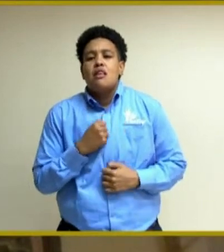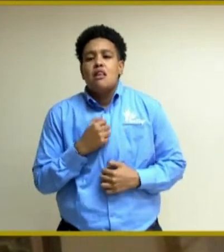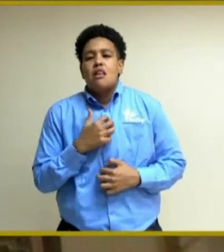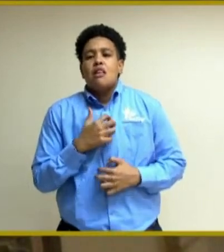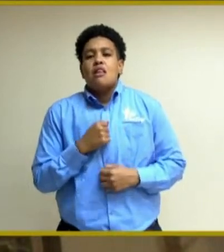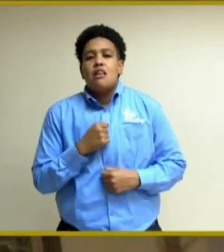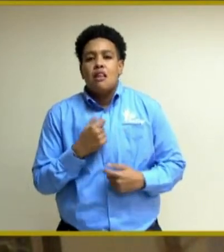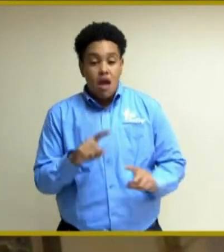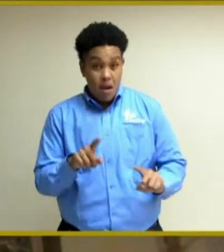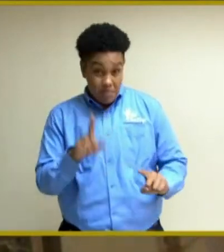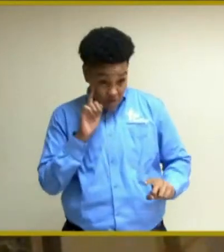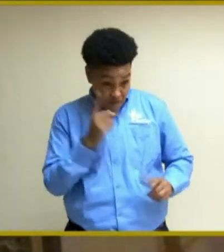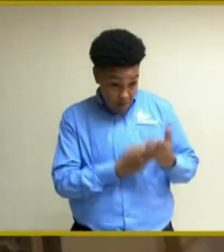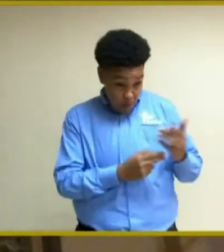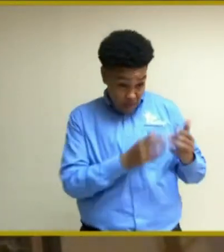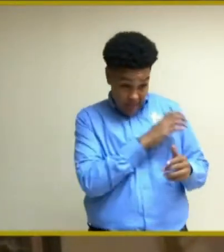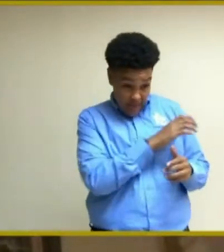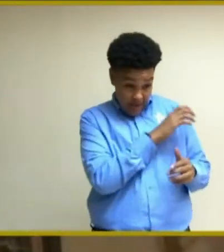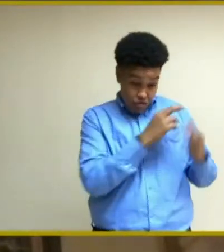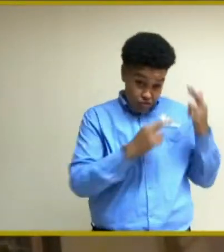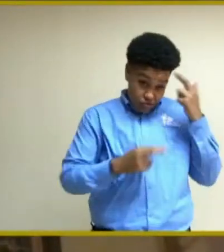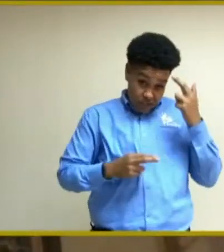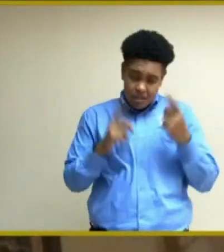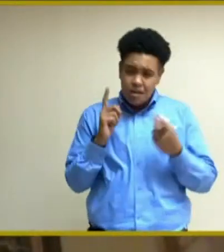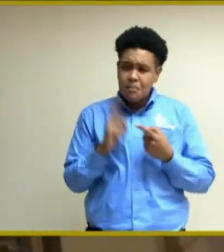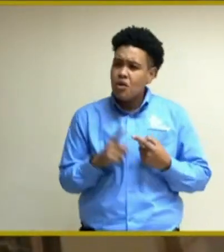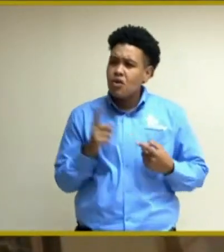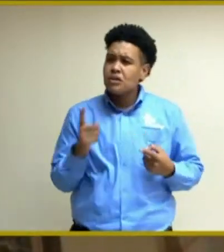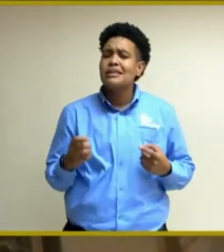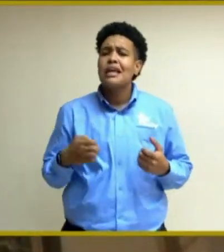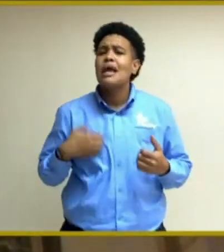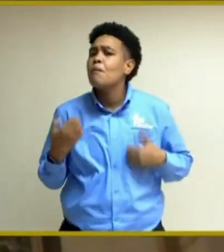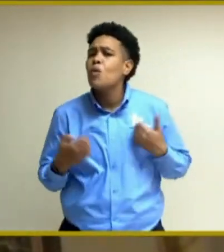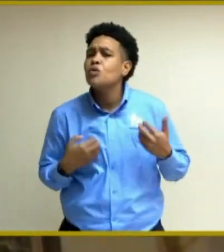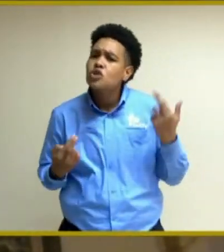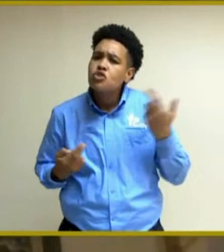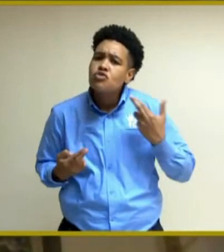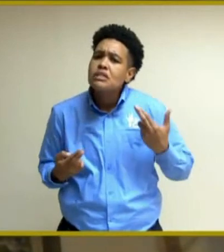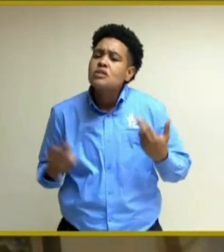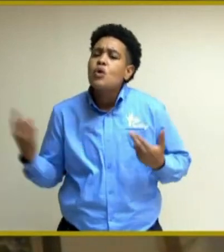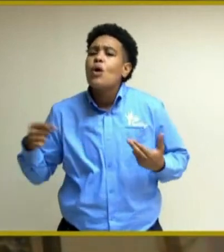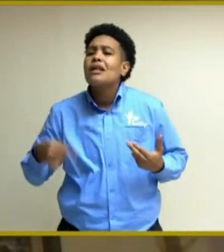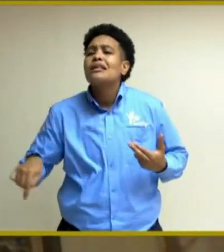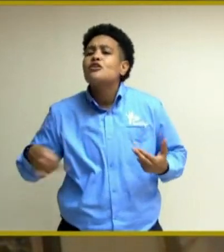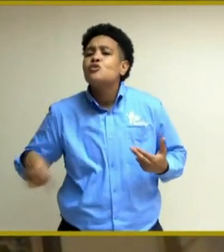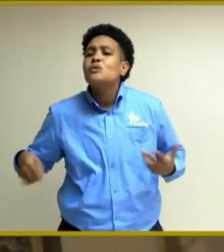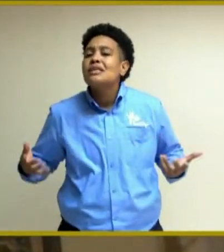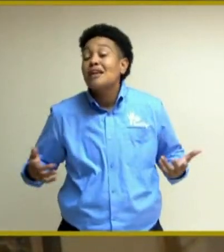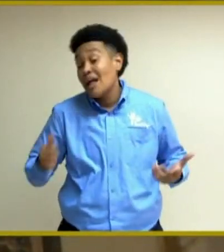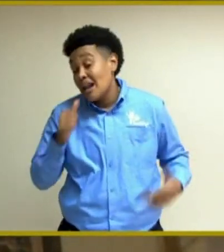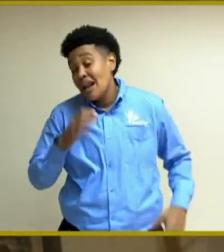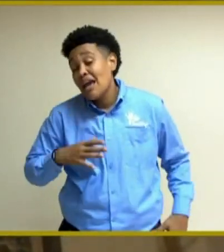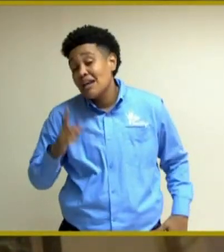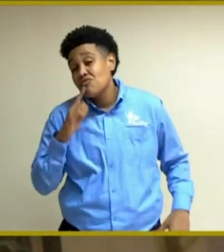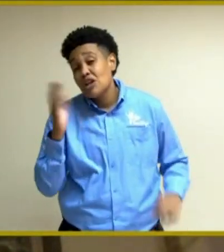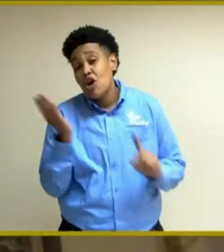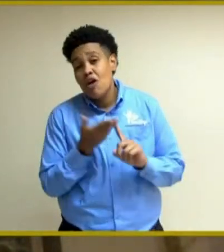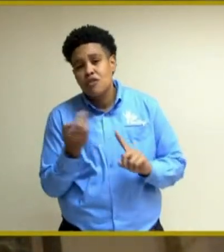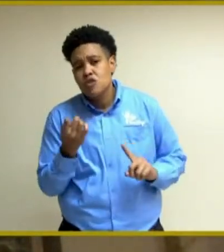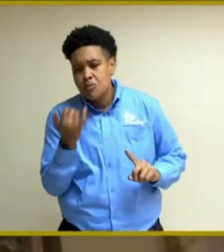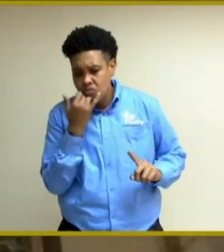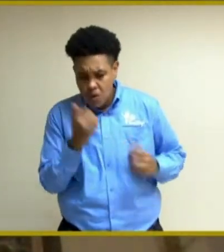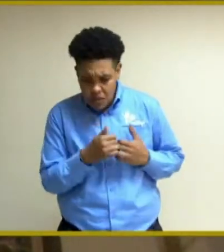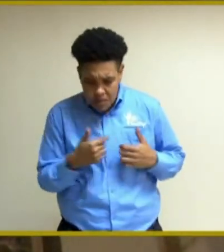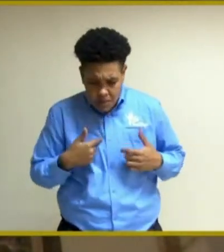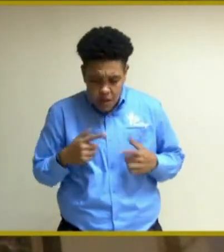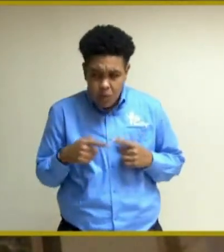both the clinical reasons and the emotional reasons, only this week, a lady was convinced something was wrong with her.